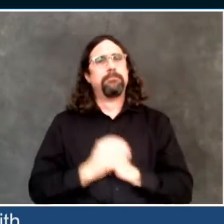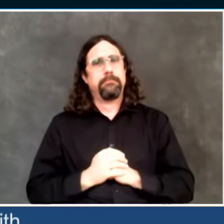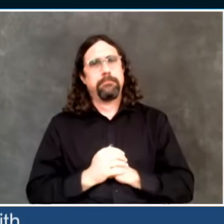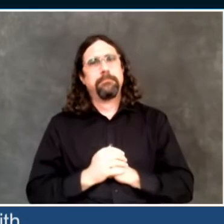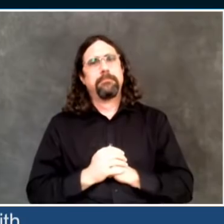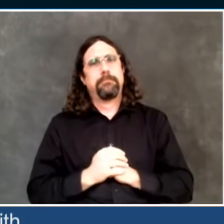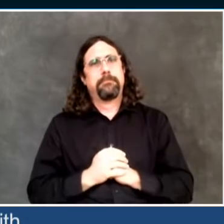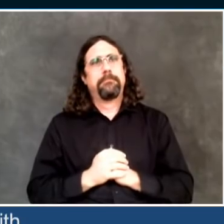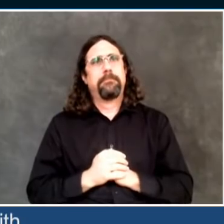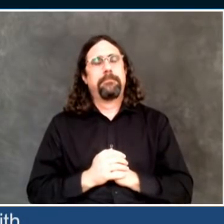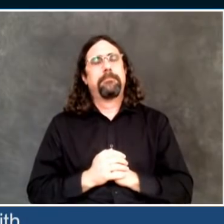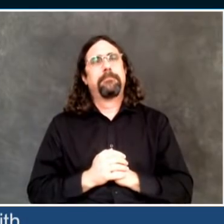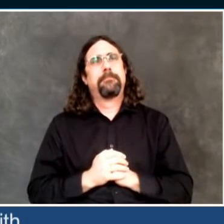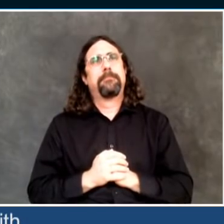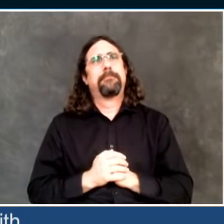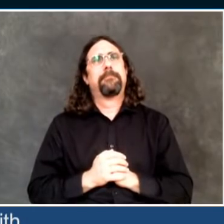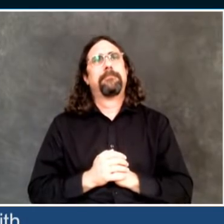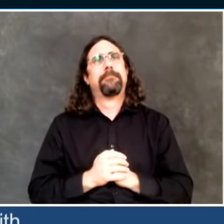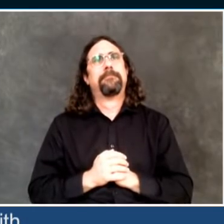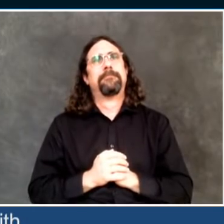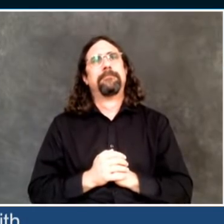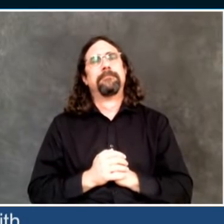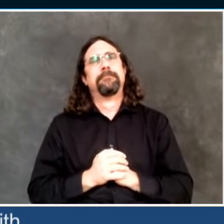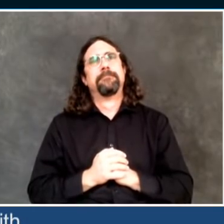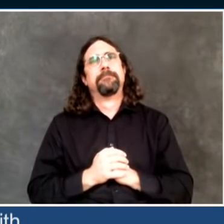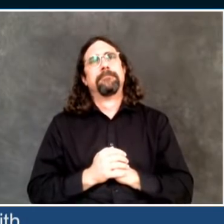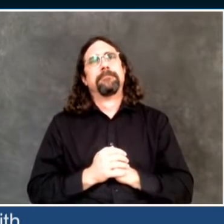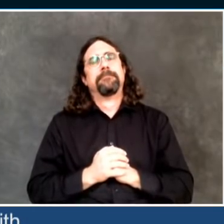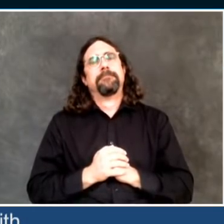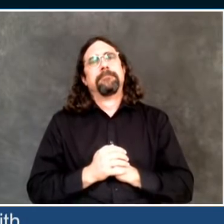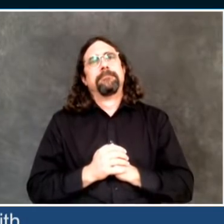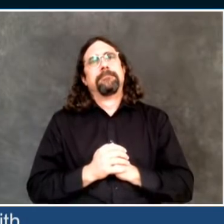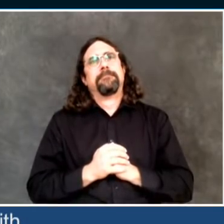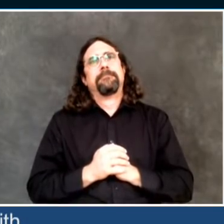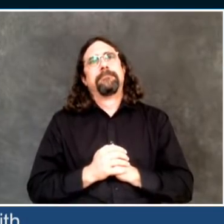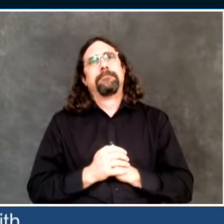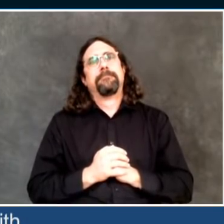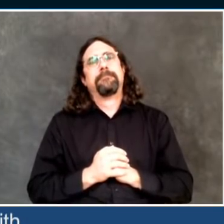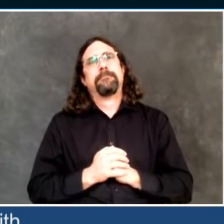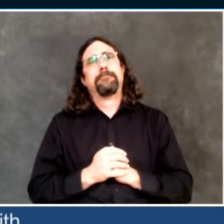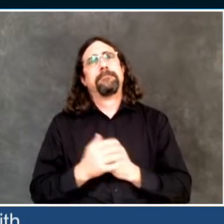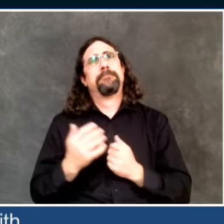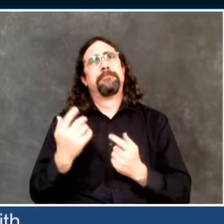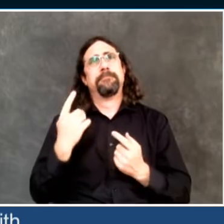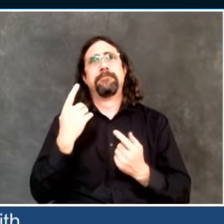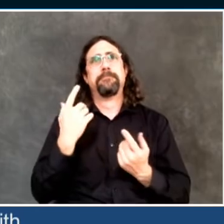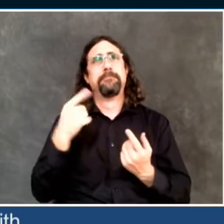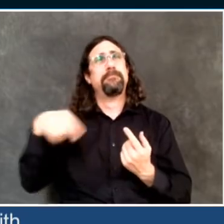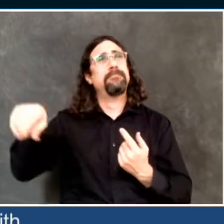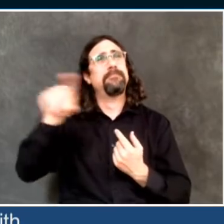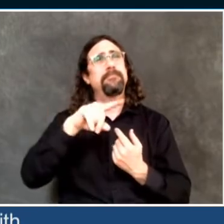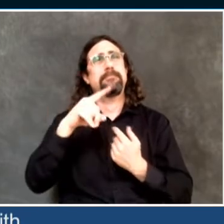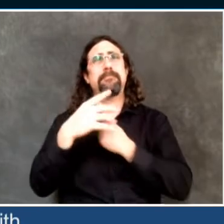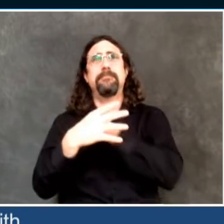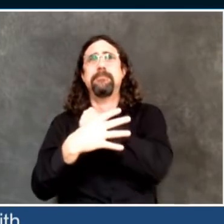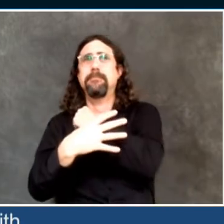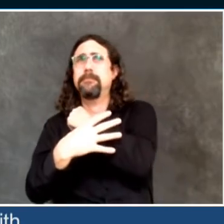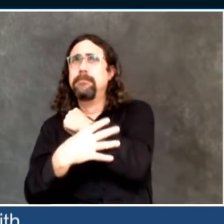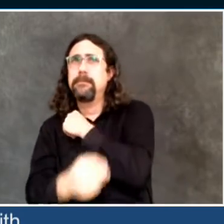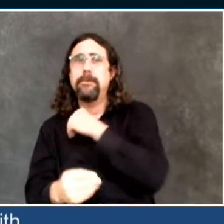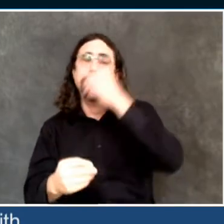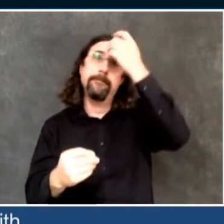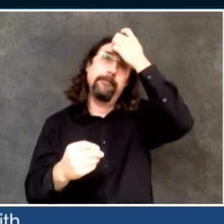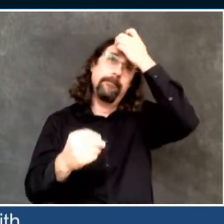the most danger. Where do they turn to? They turn to our public hospitals. The most obvious example has been Elmhurst Hospital in